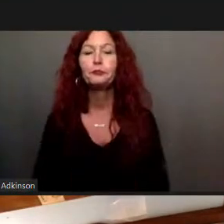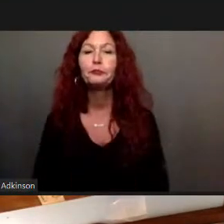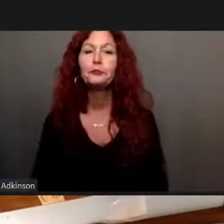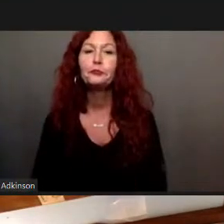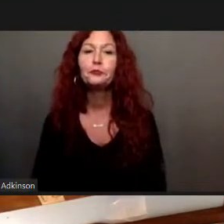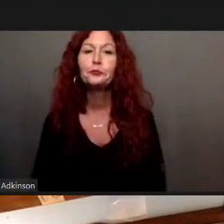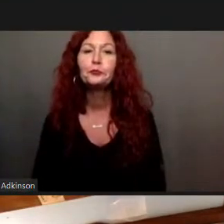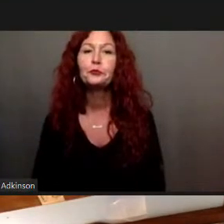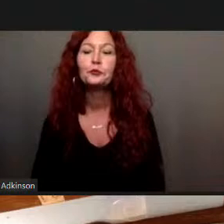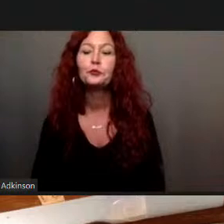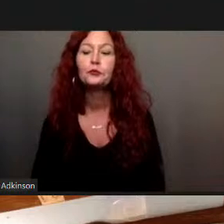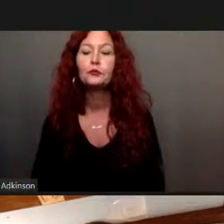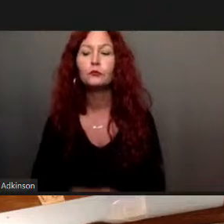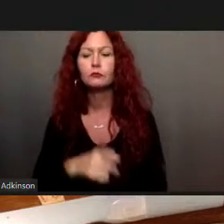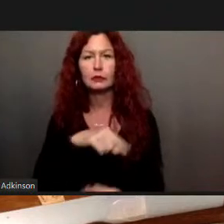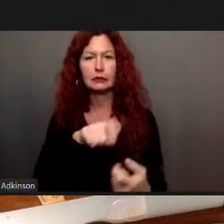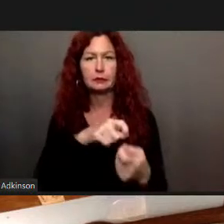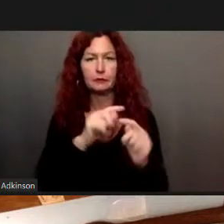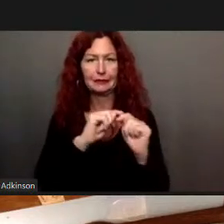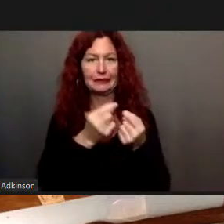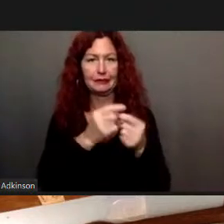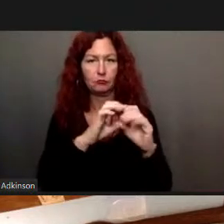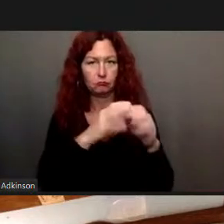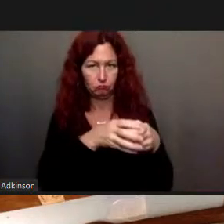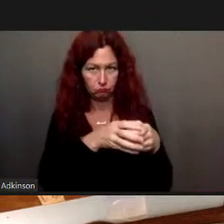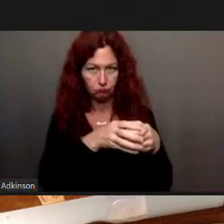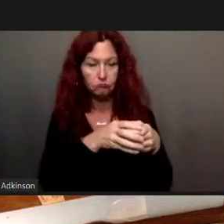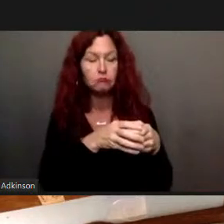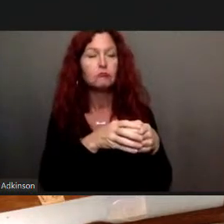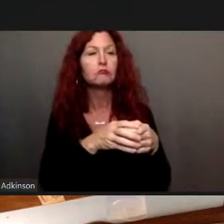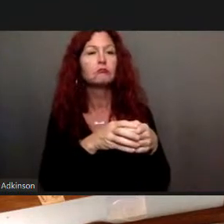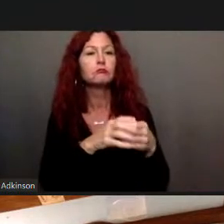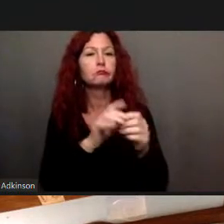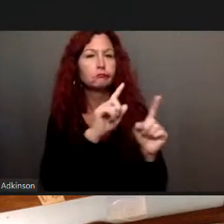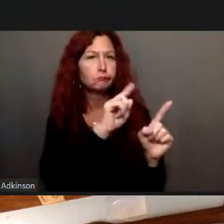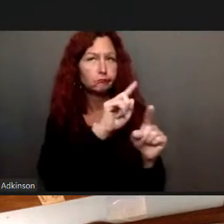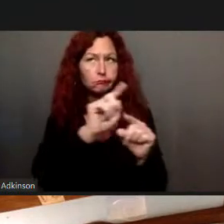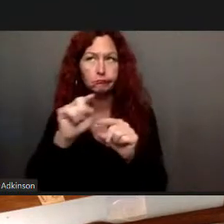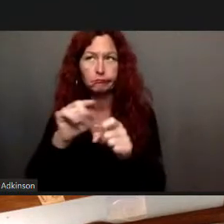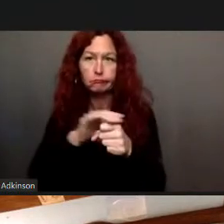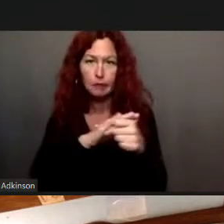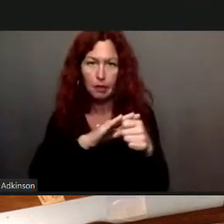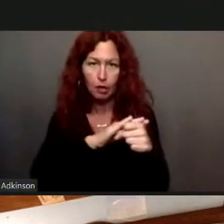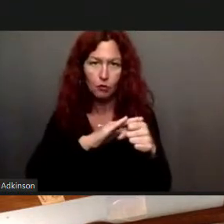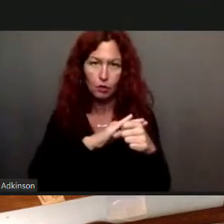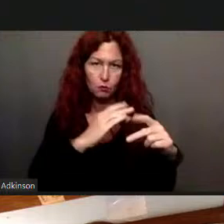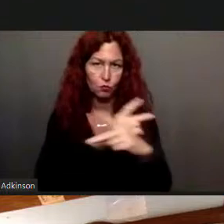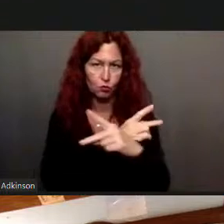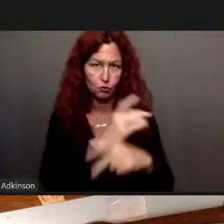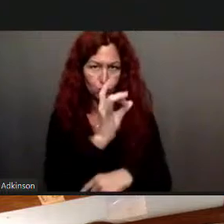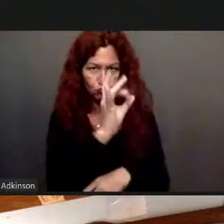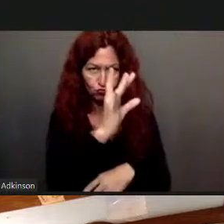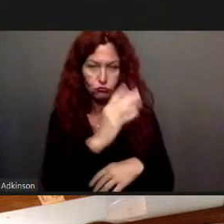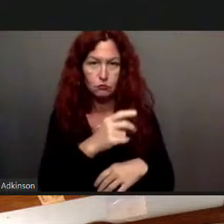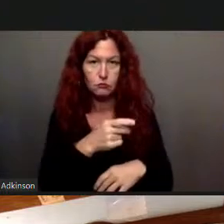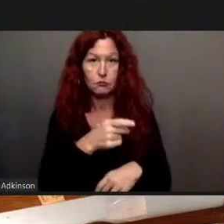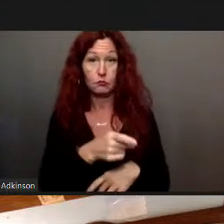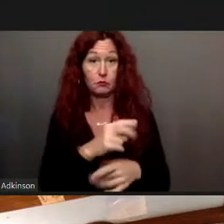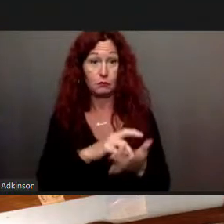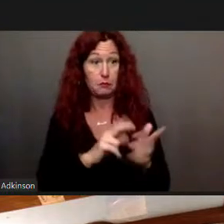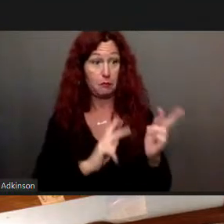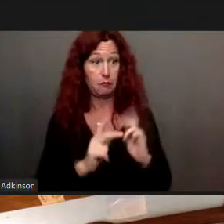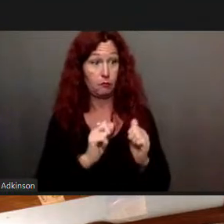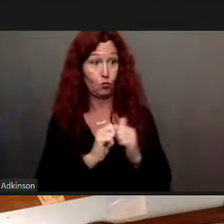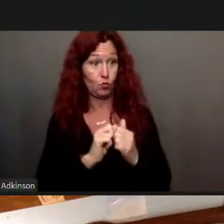Mayor, the surge teams will not be interacting with people who contracted COVID, but will just be in